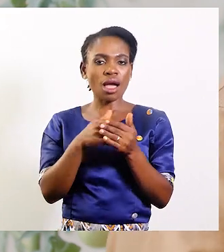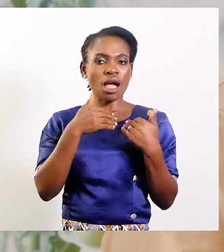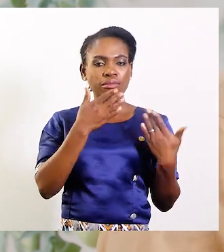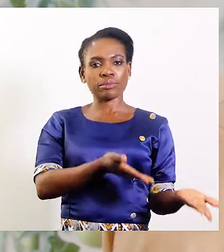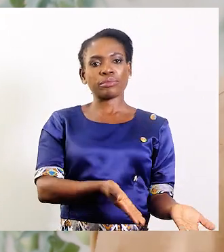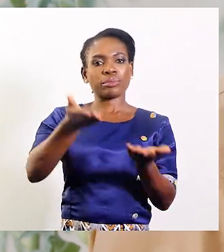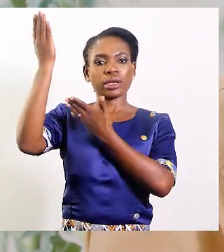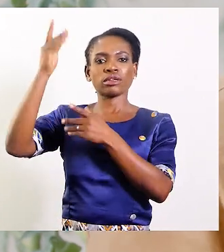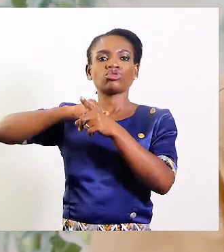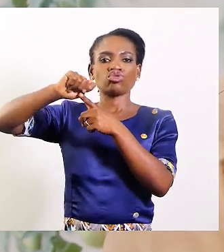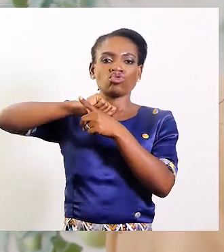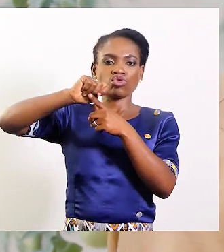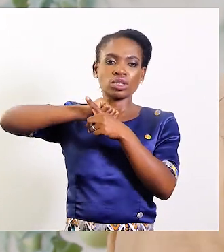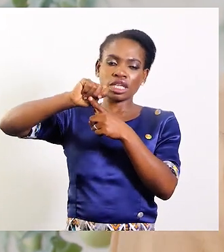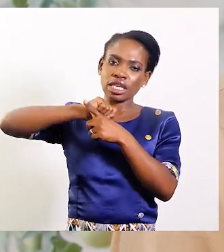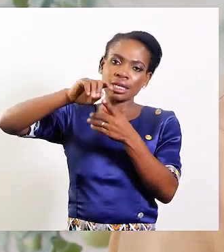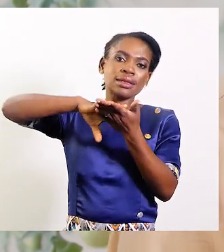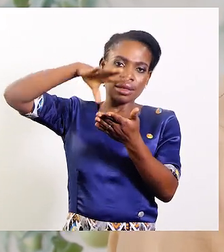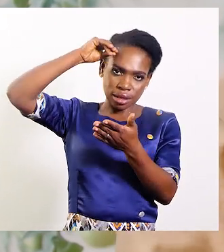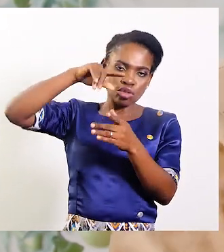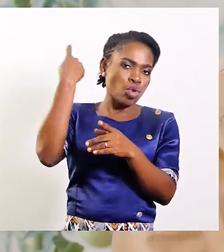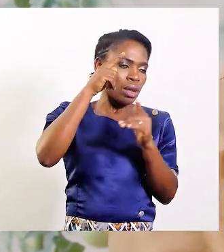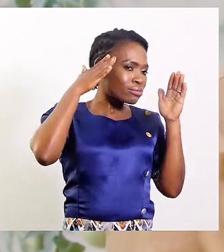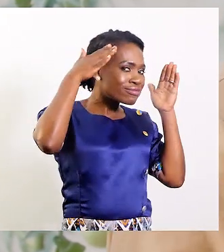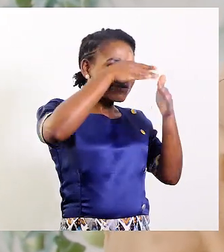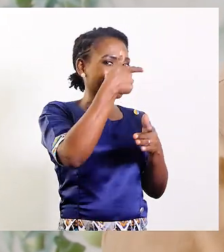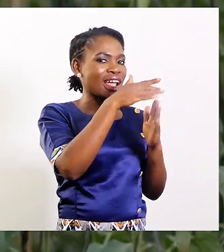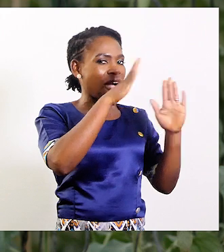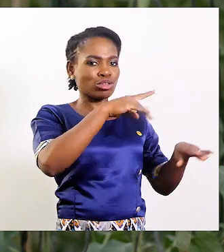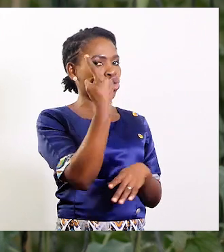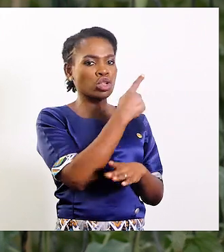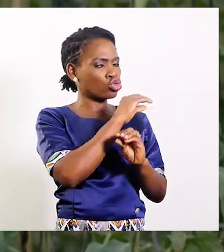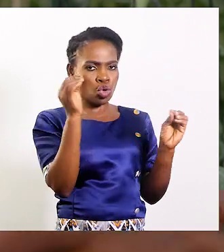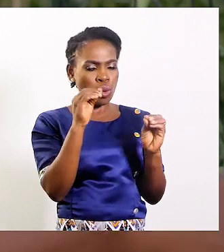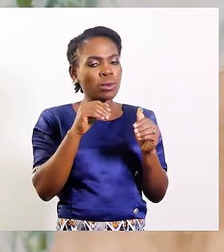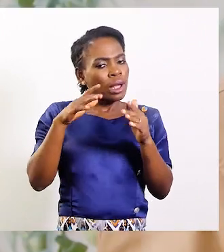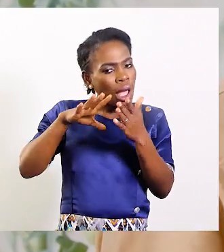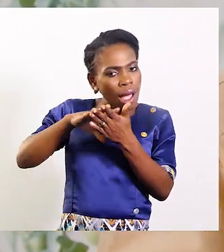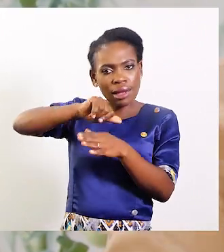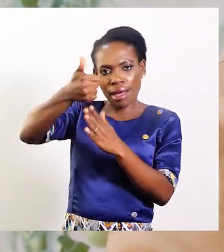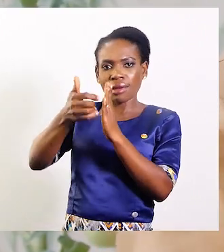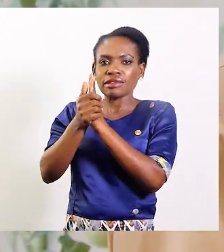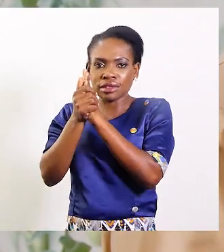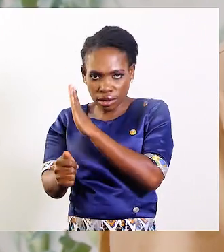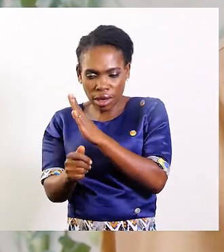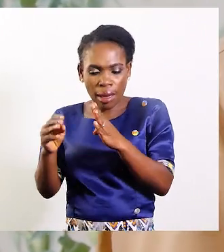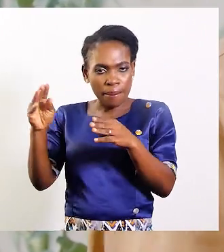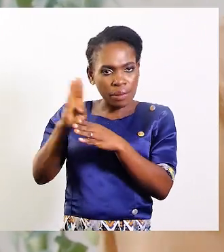where they were not only trained in greenhouse, but even business management and other skills that comes